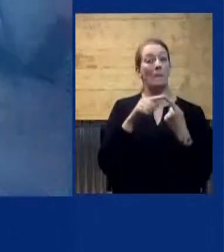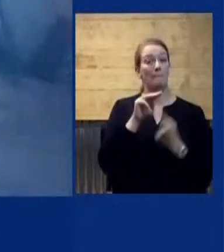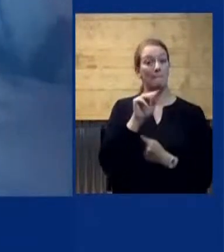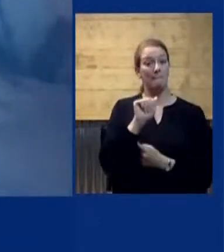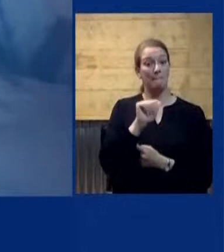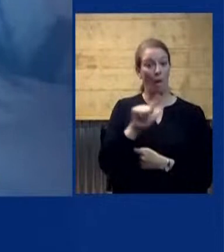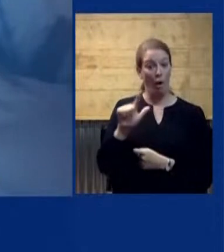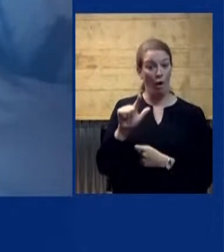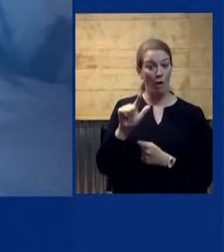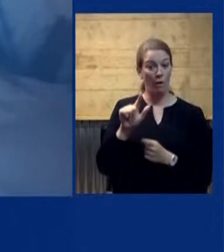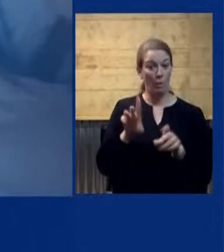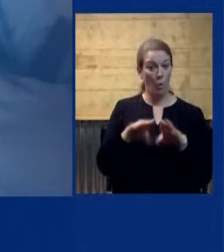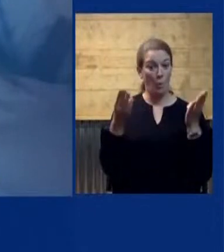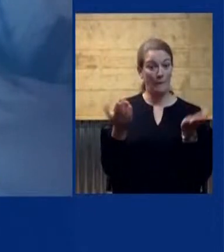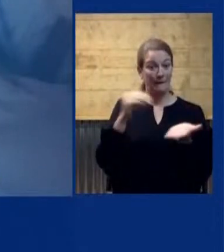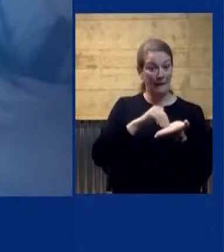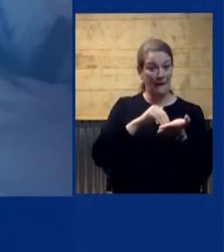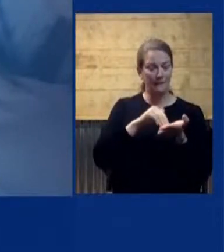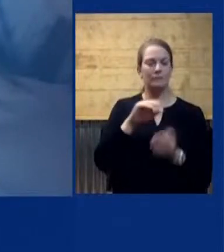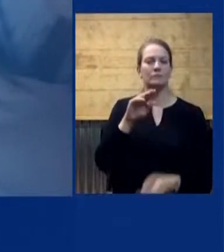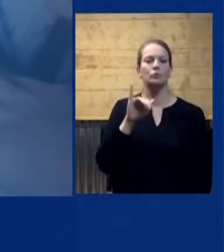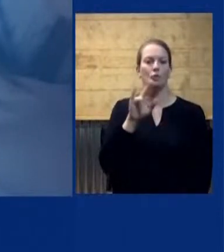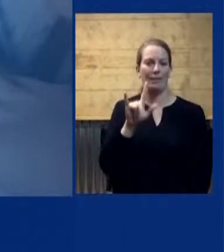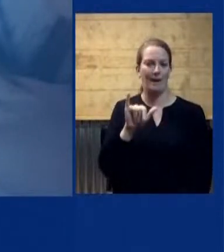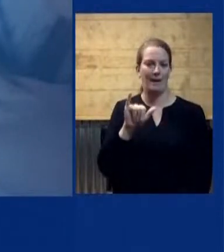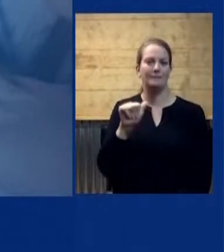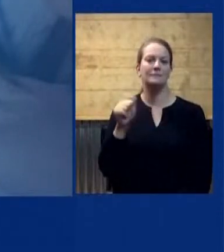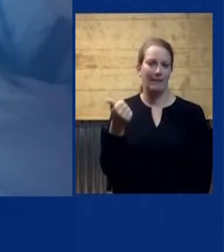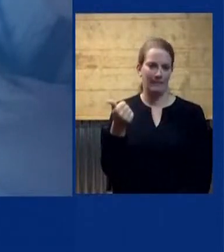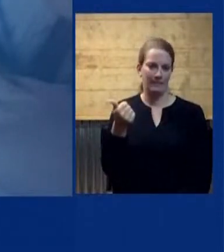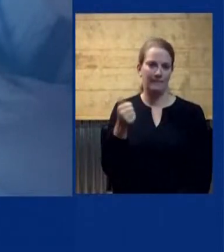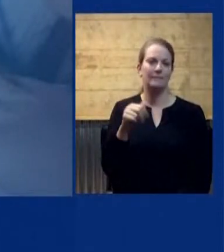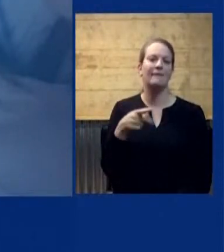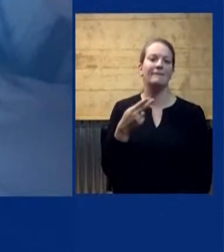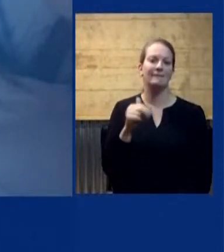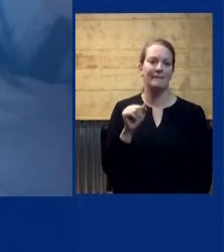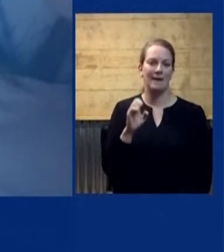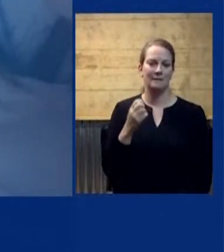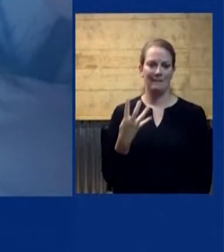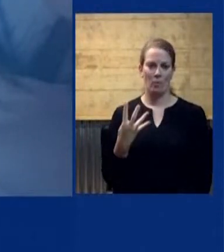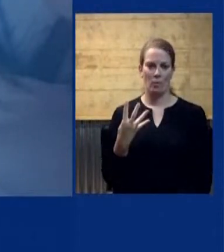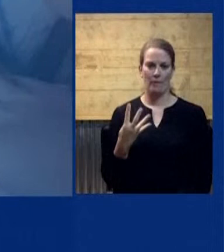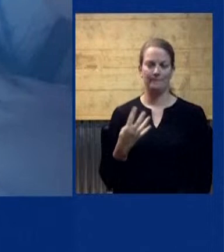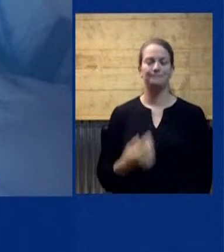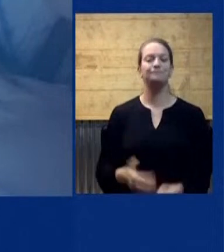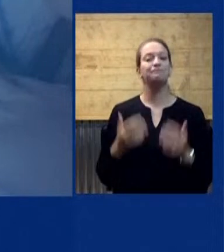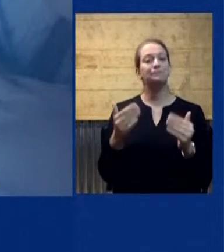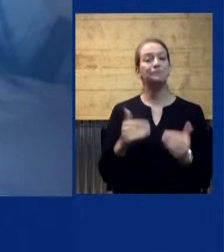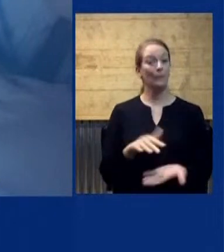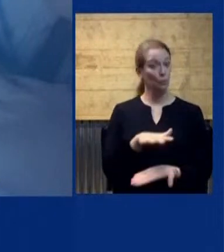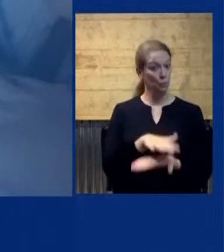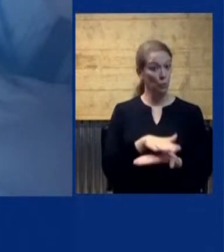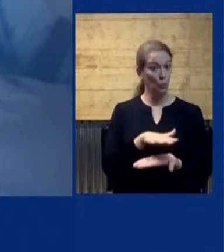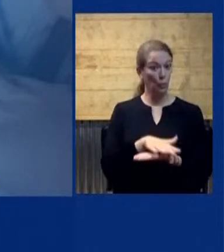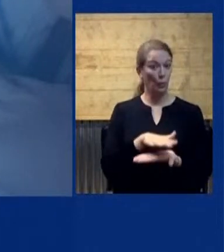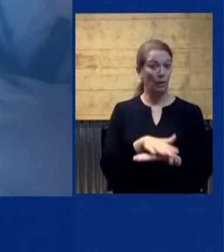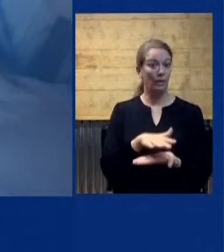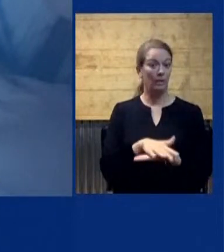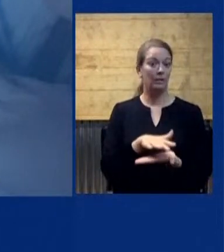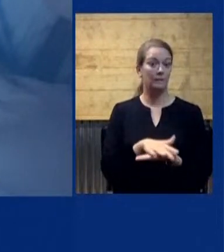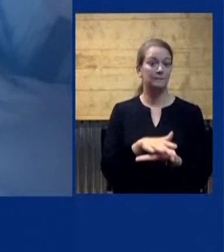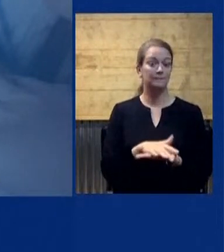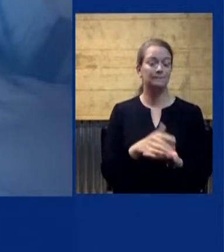4. On schools, we are, and we have been consulting all